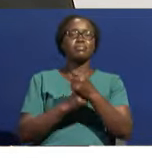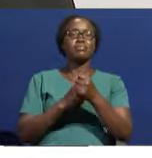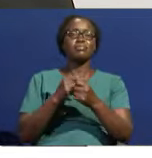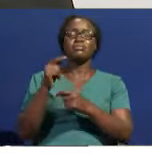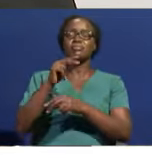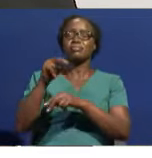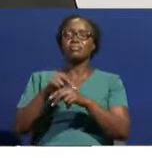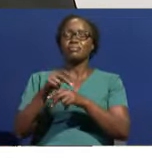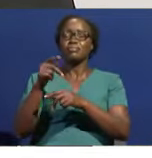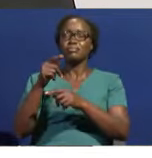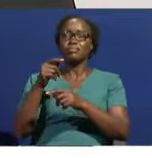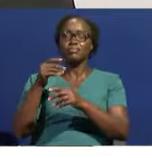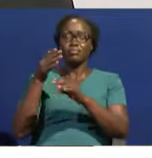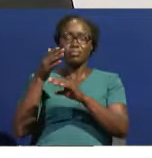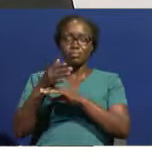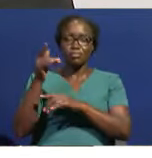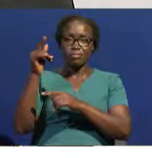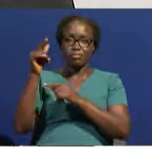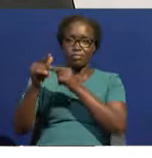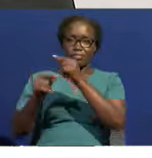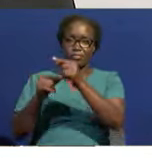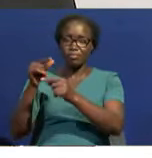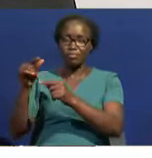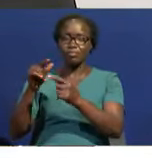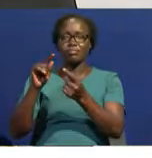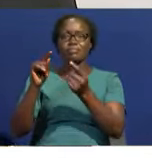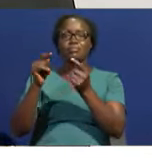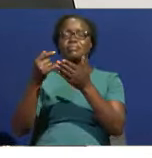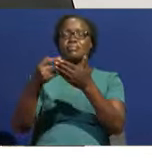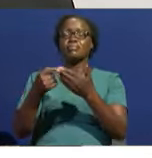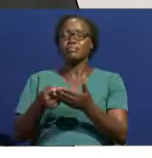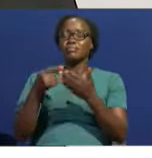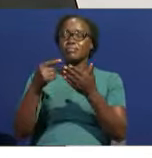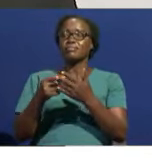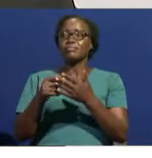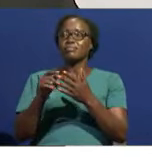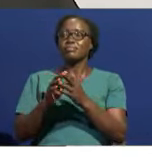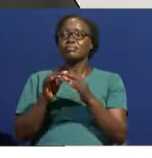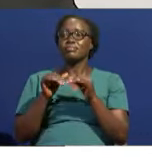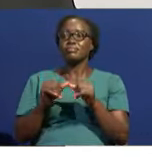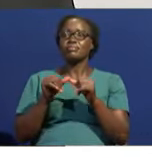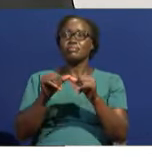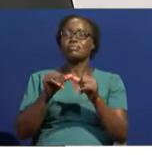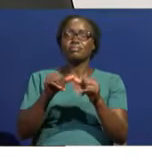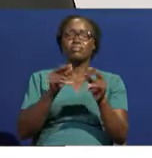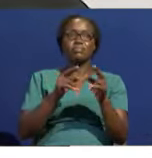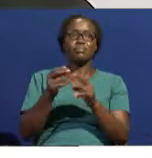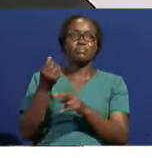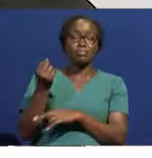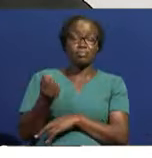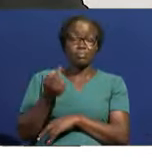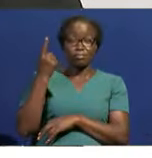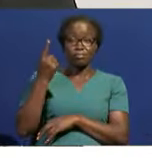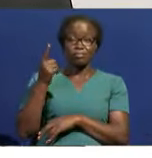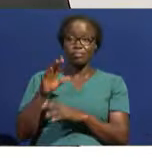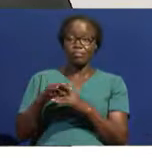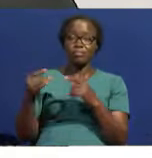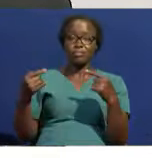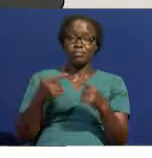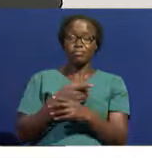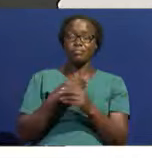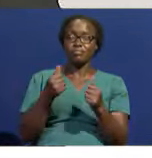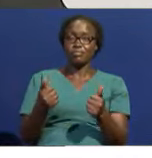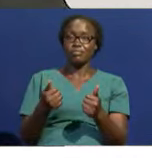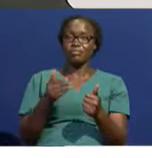transgenerational conversation geared towards empowering diverse peace actors to initiate and sustain a common understanding on conflict